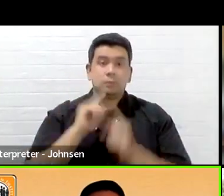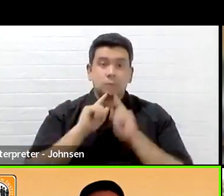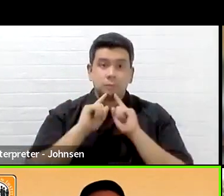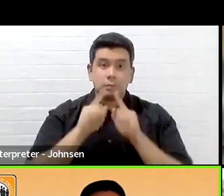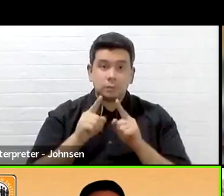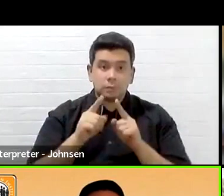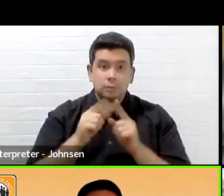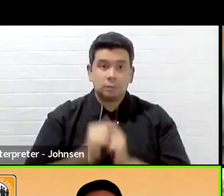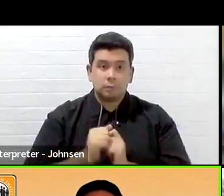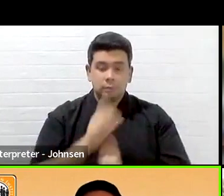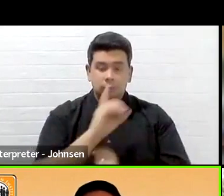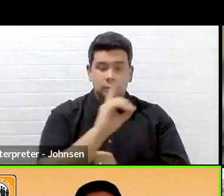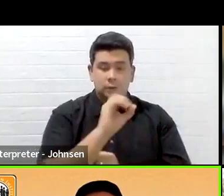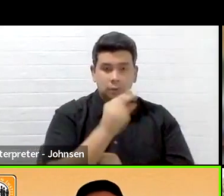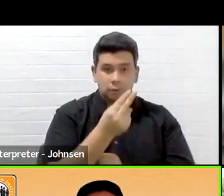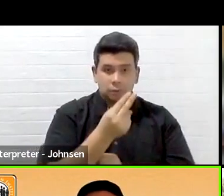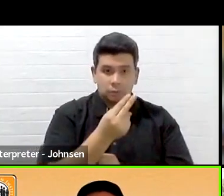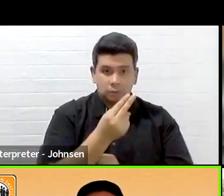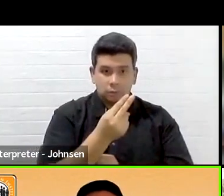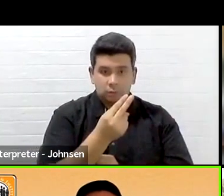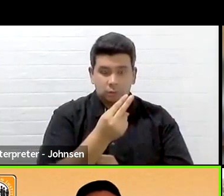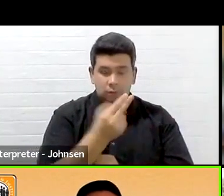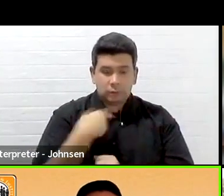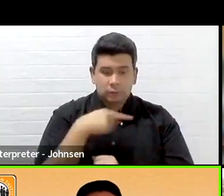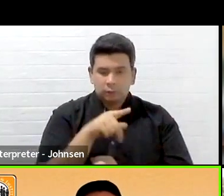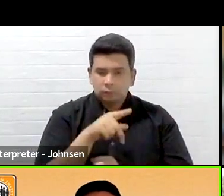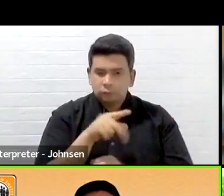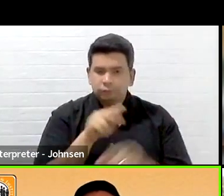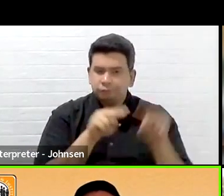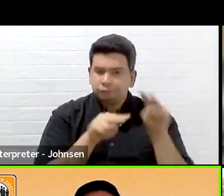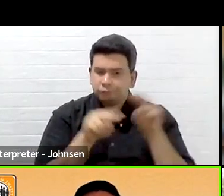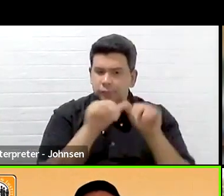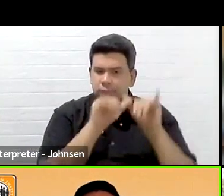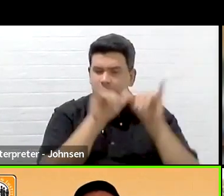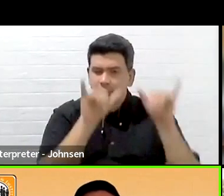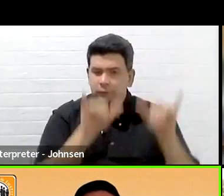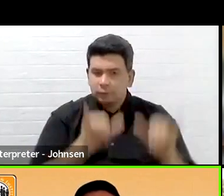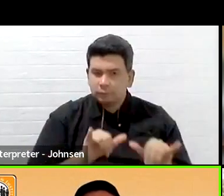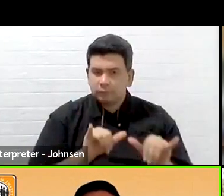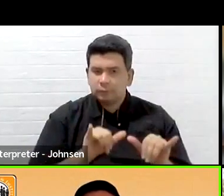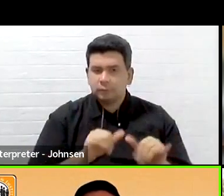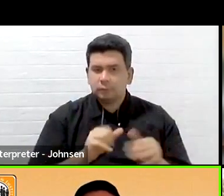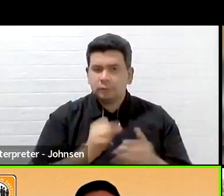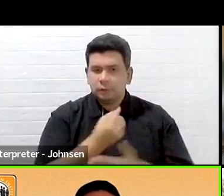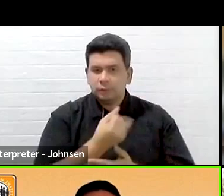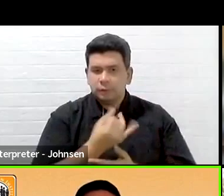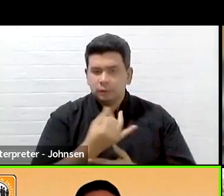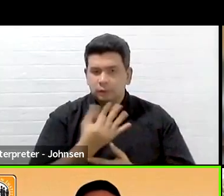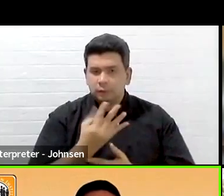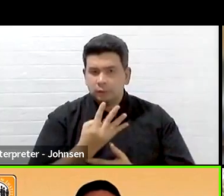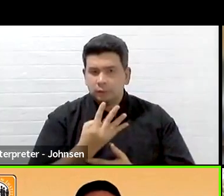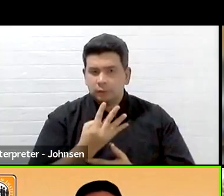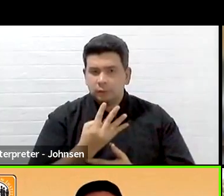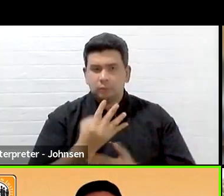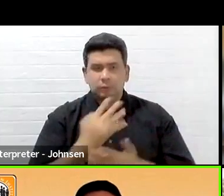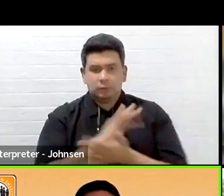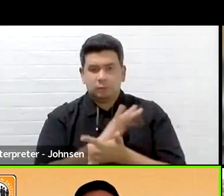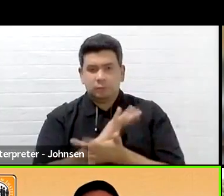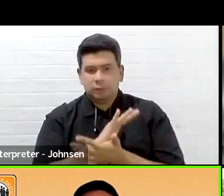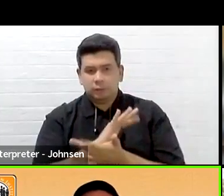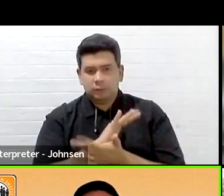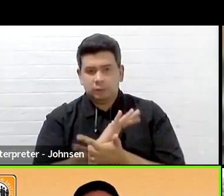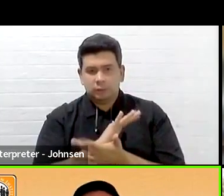because DOH uses a surveillance system which are counting yung deaths from COVID-19 positive